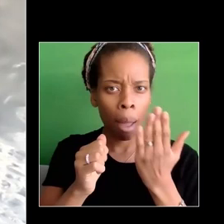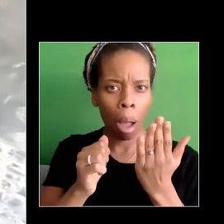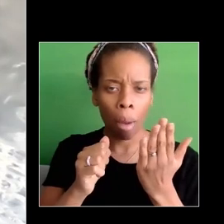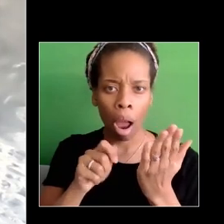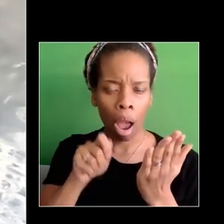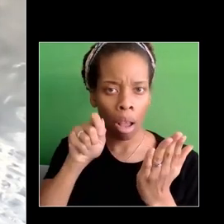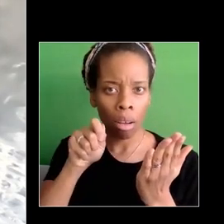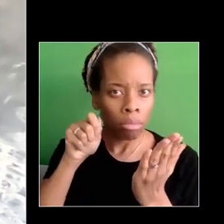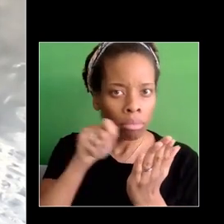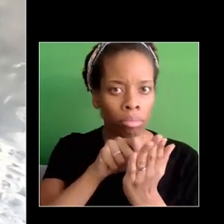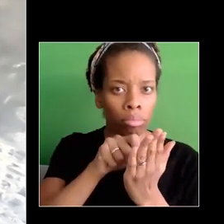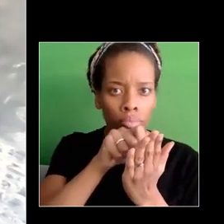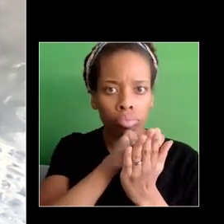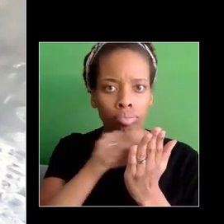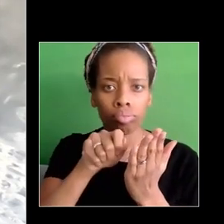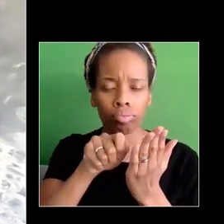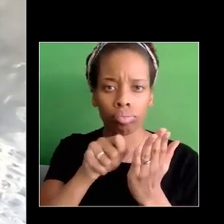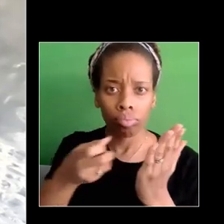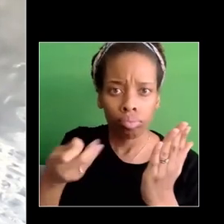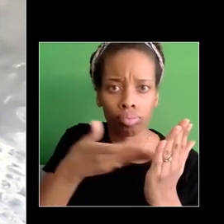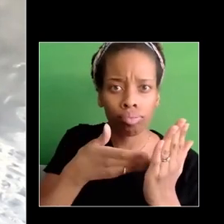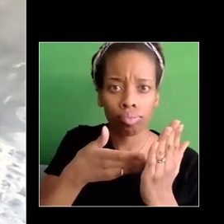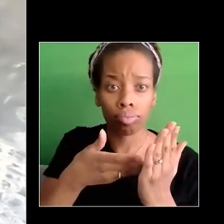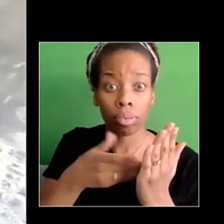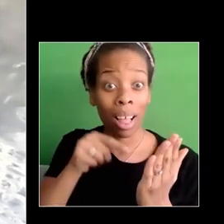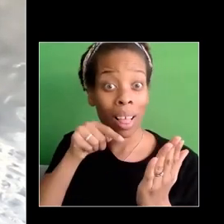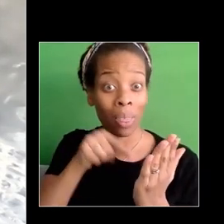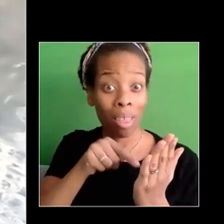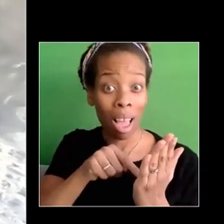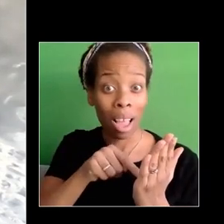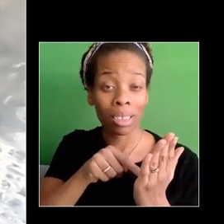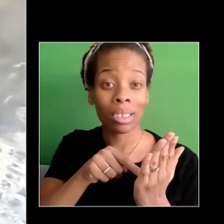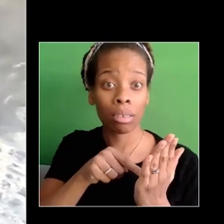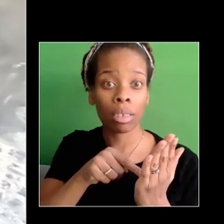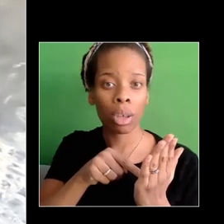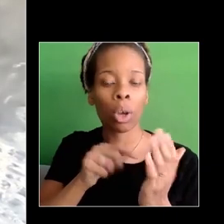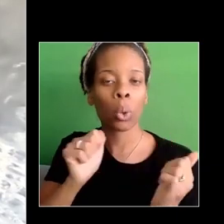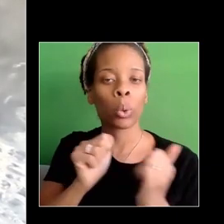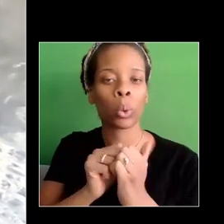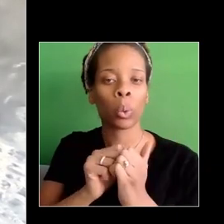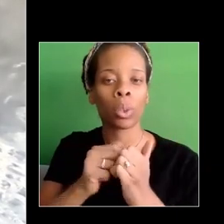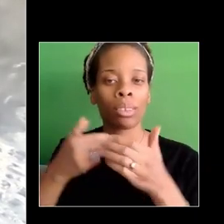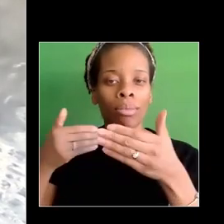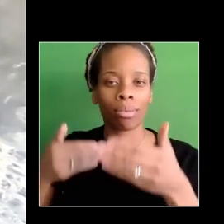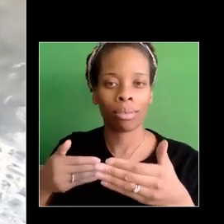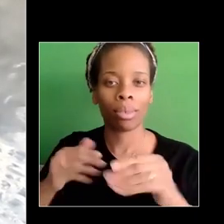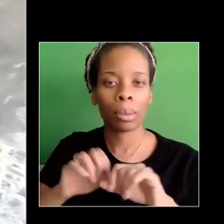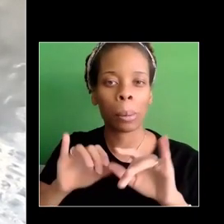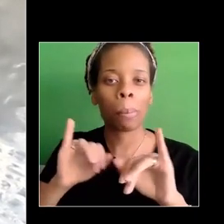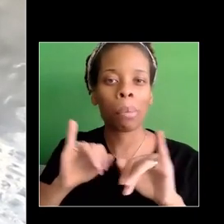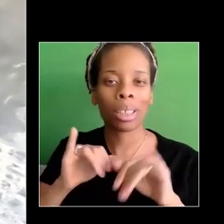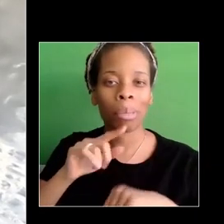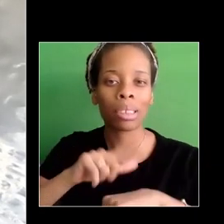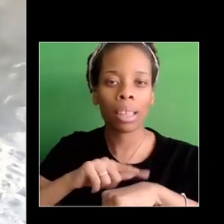and try and write something has been maybe more suited to this moment in many